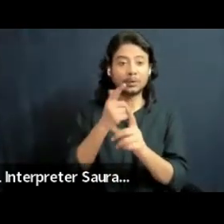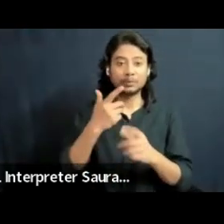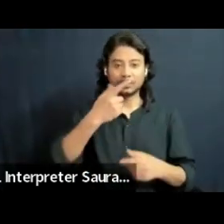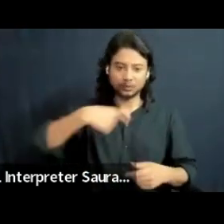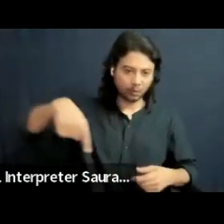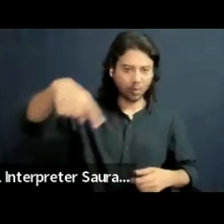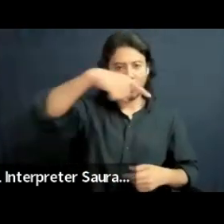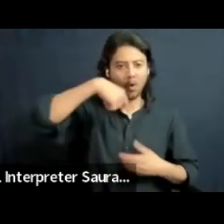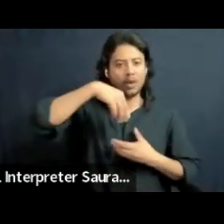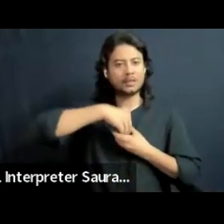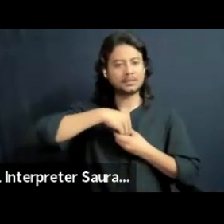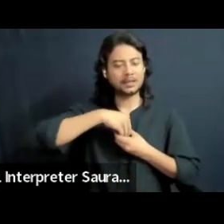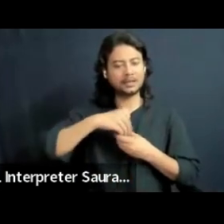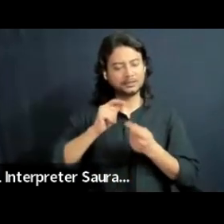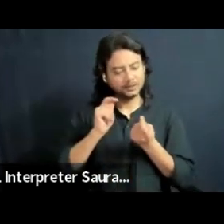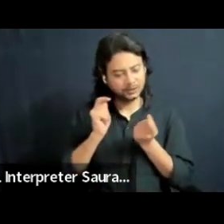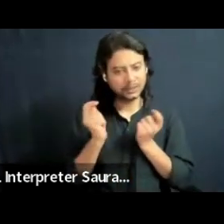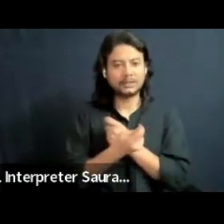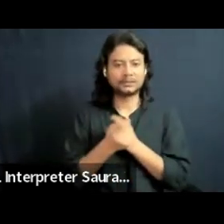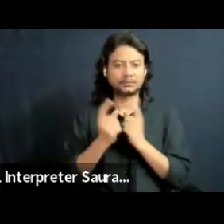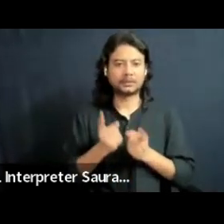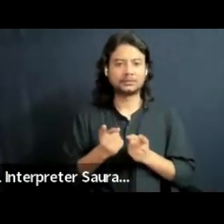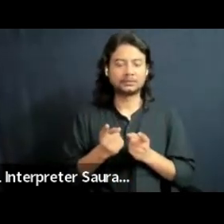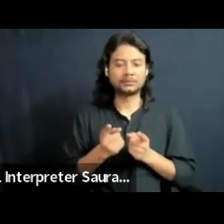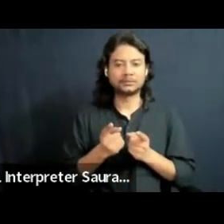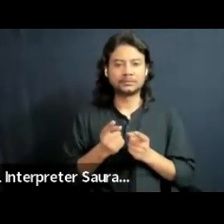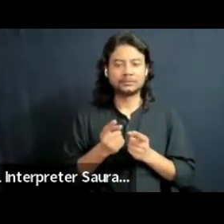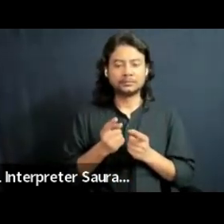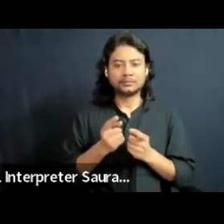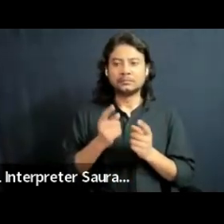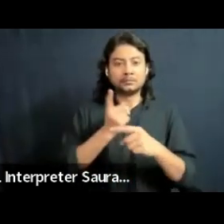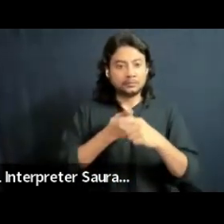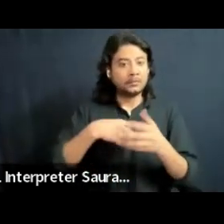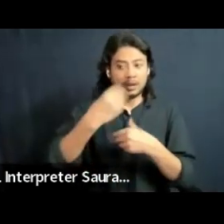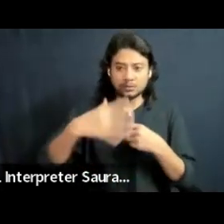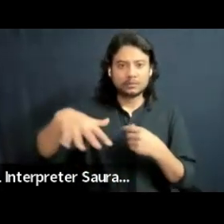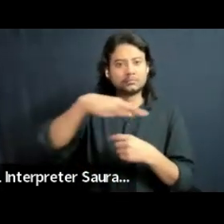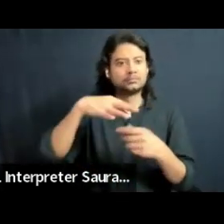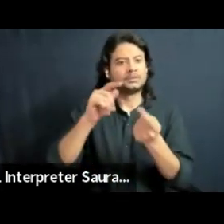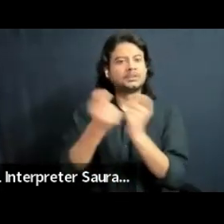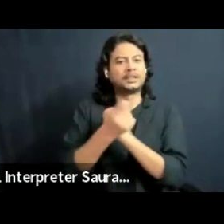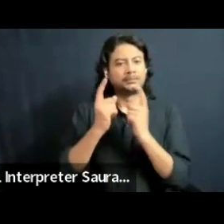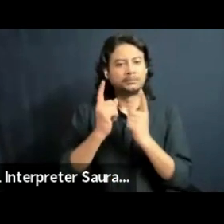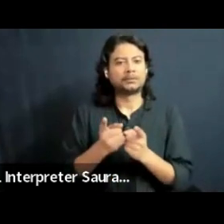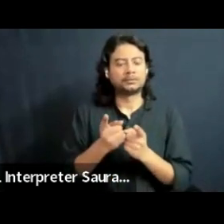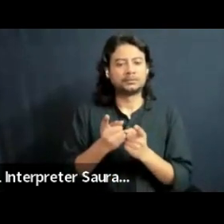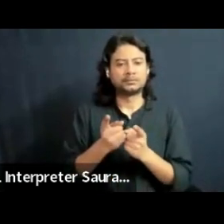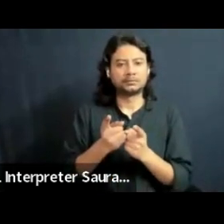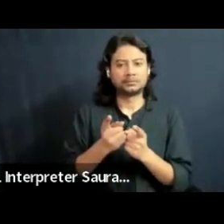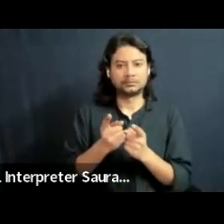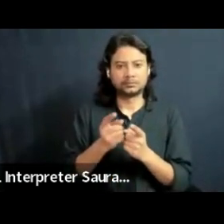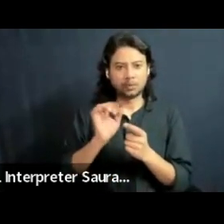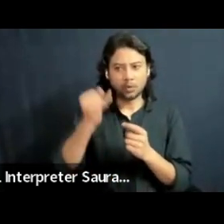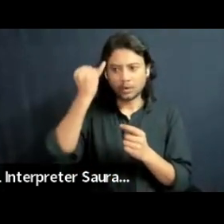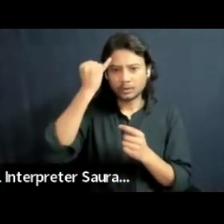way our services are structured and designed so that she is an equal part of this. So